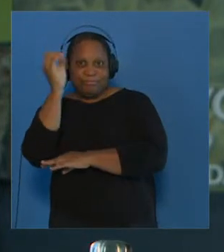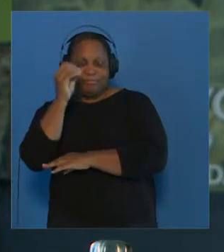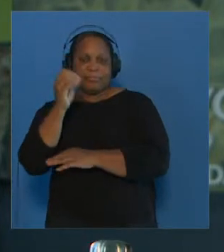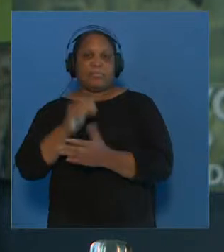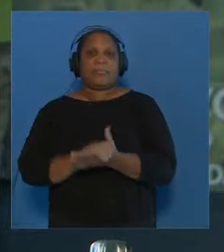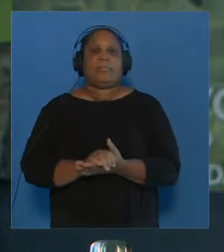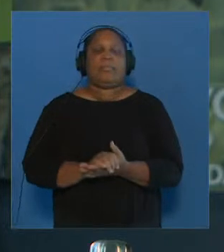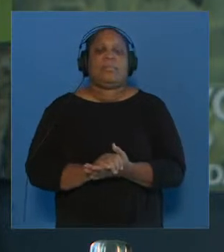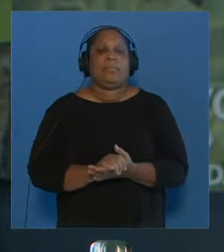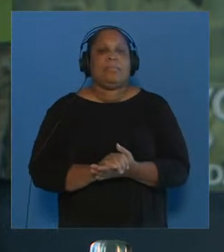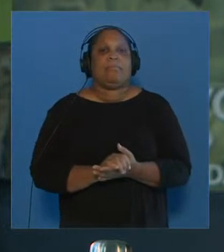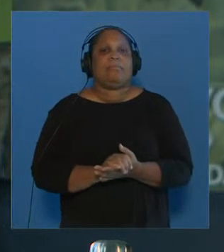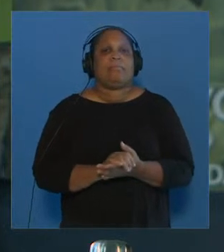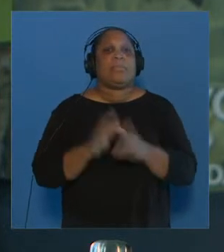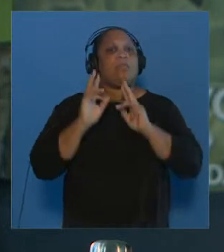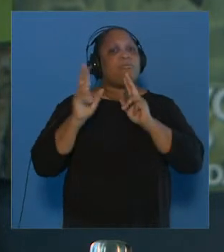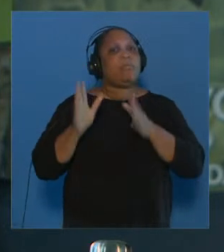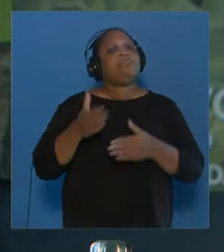Thank you.